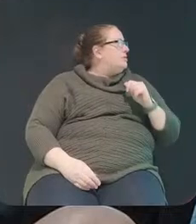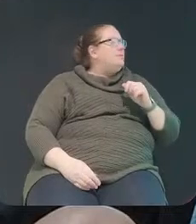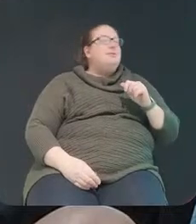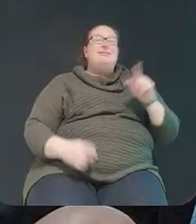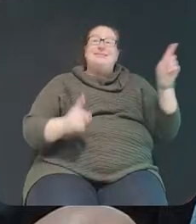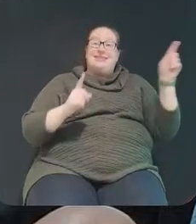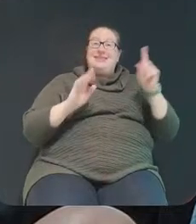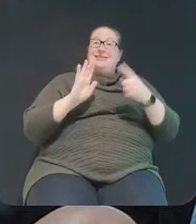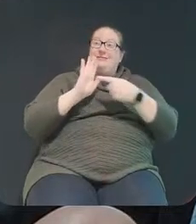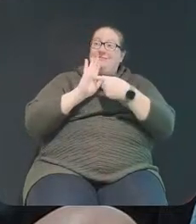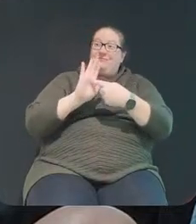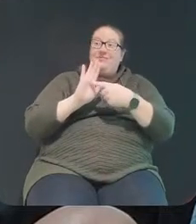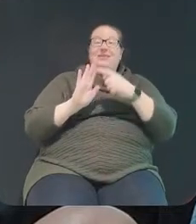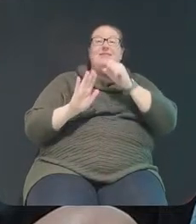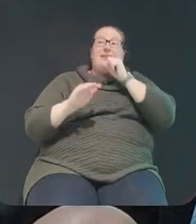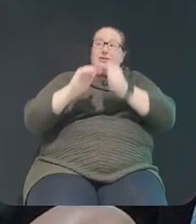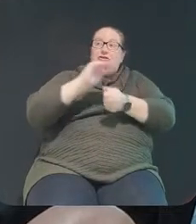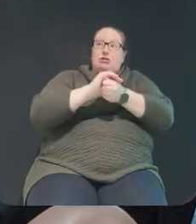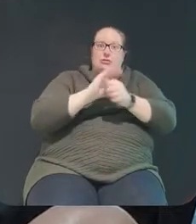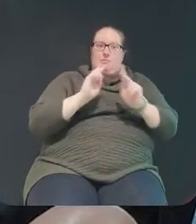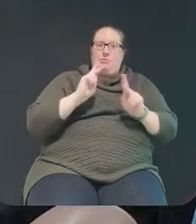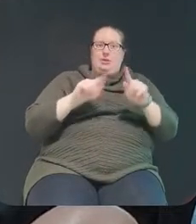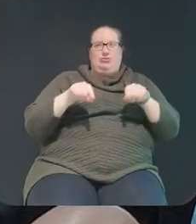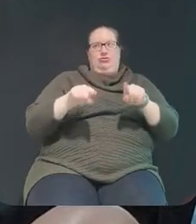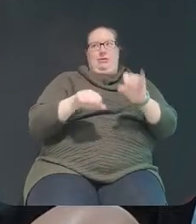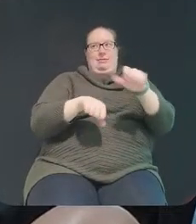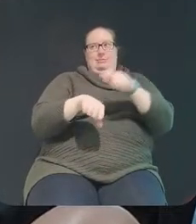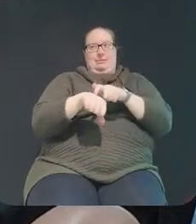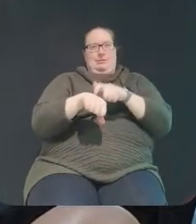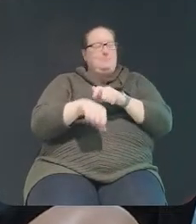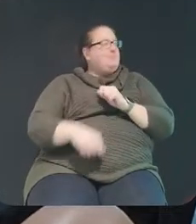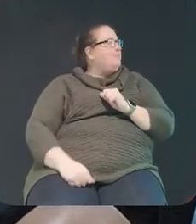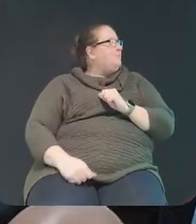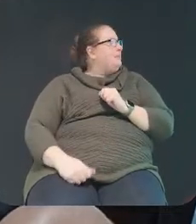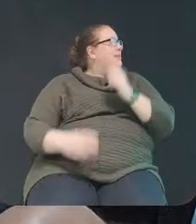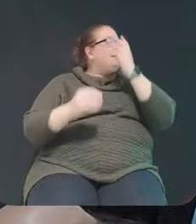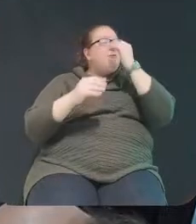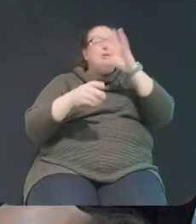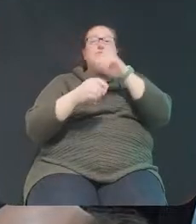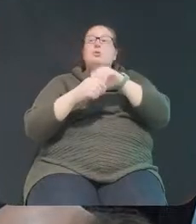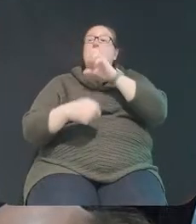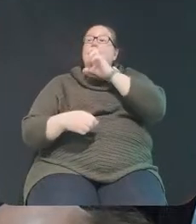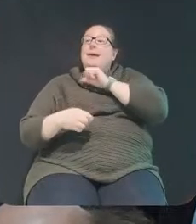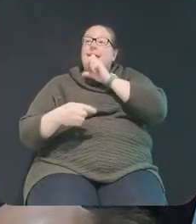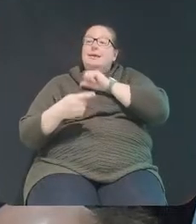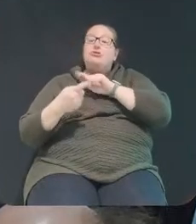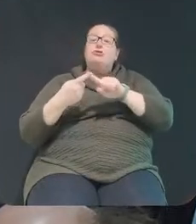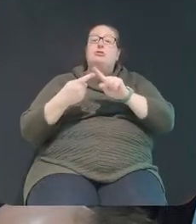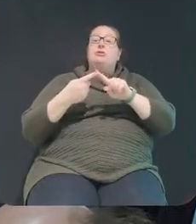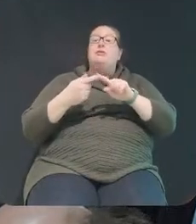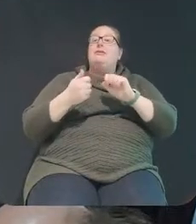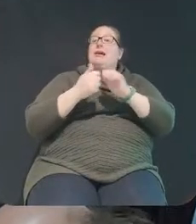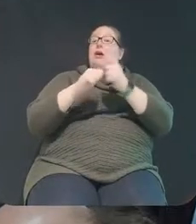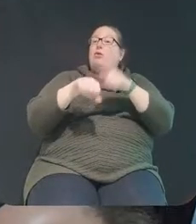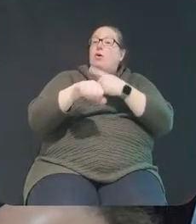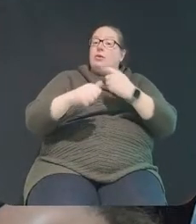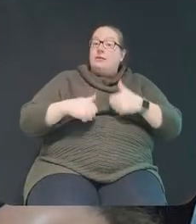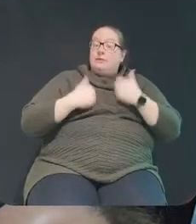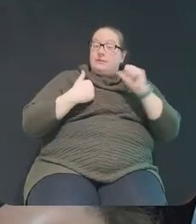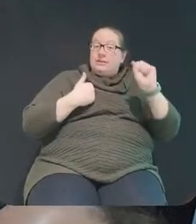Seattle's unsheltered population during this time, with information including age, time in town, and